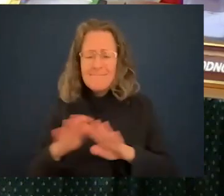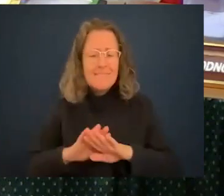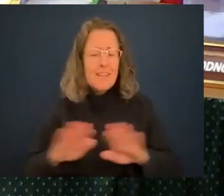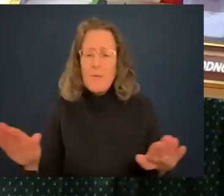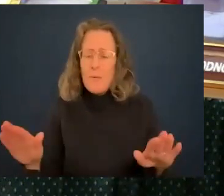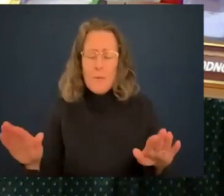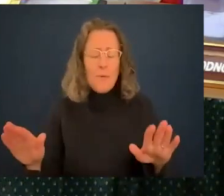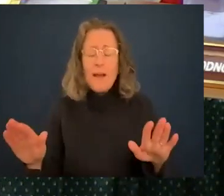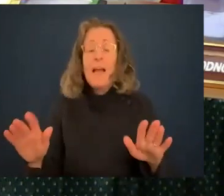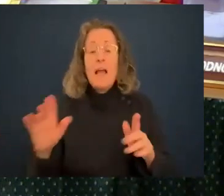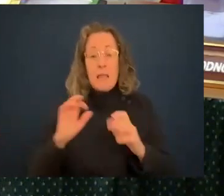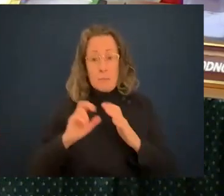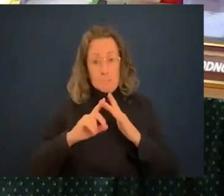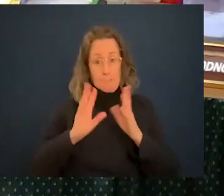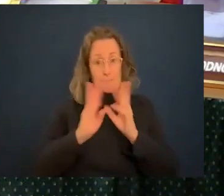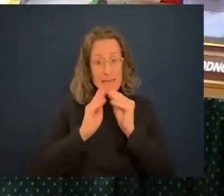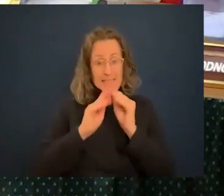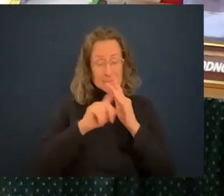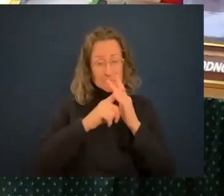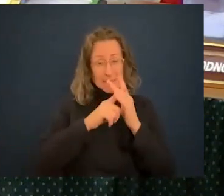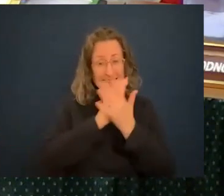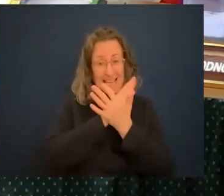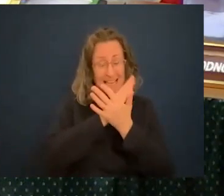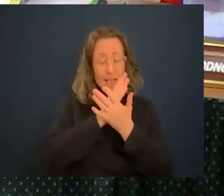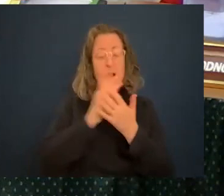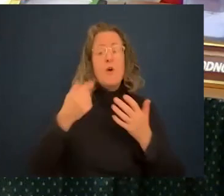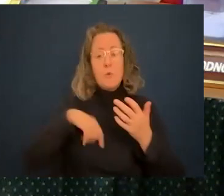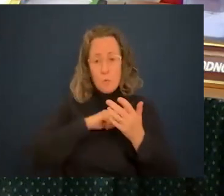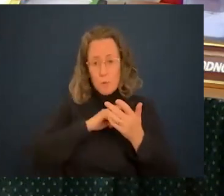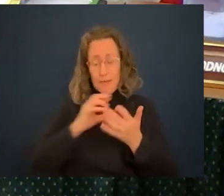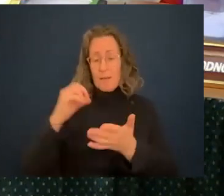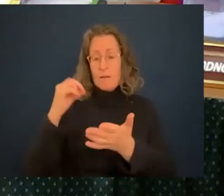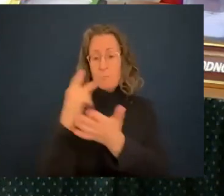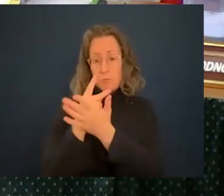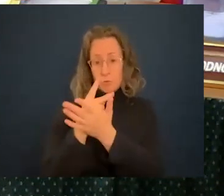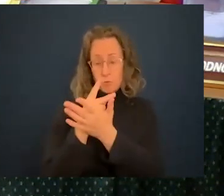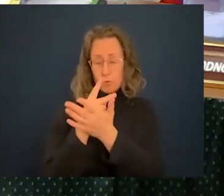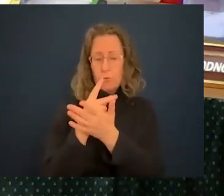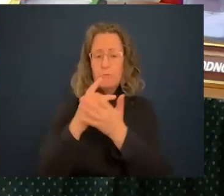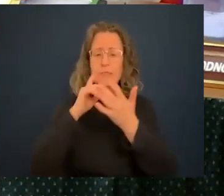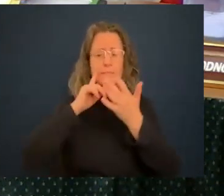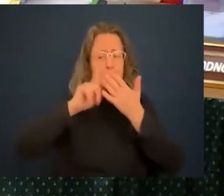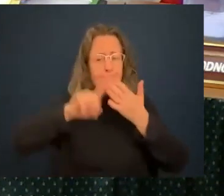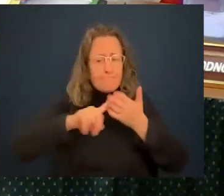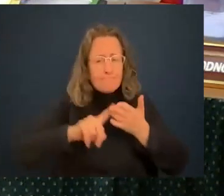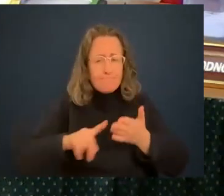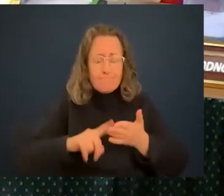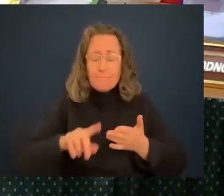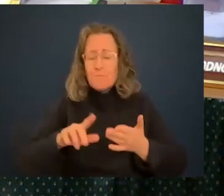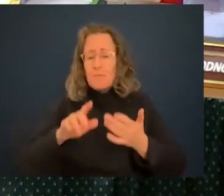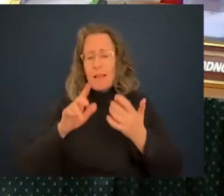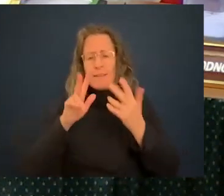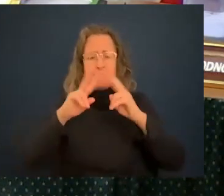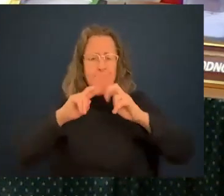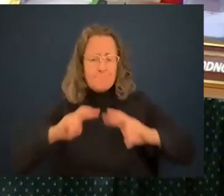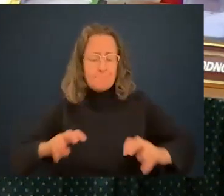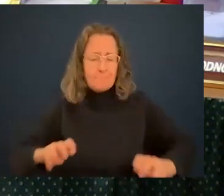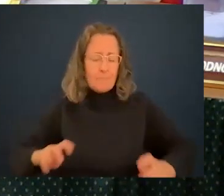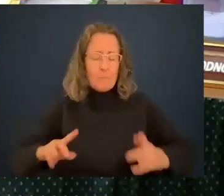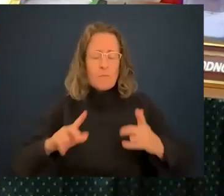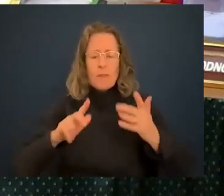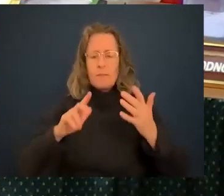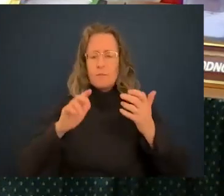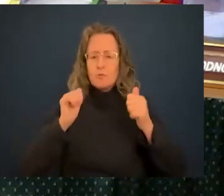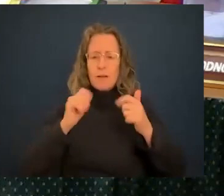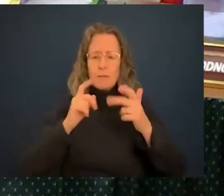a parallel track approach which explores um you know potentially Contracting potentially doing it in-house that's what we're